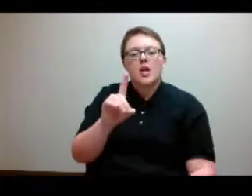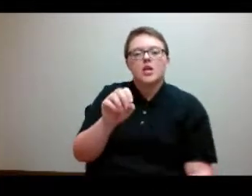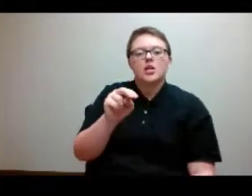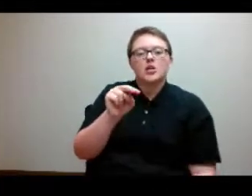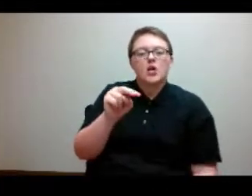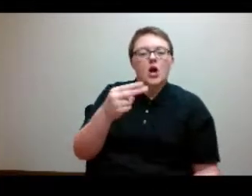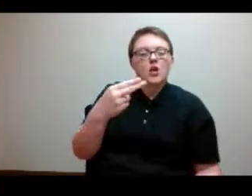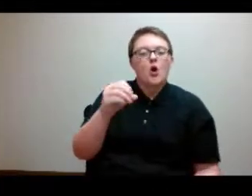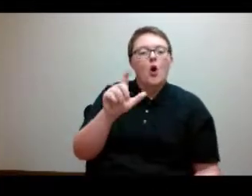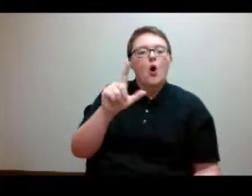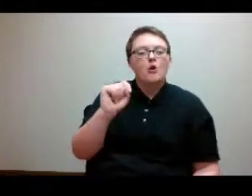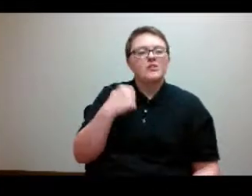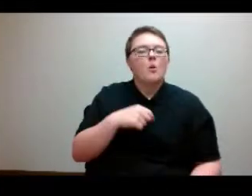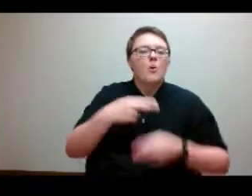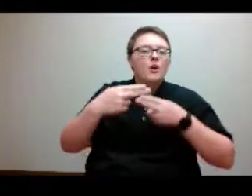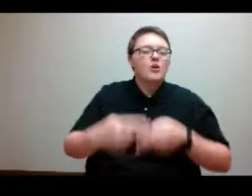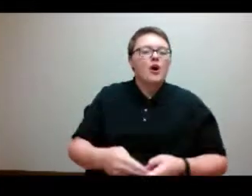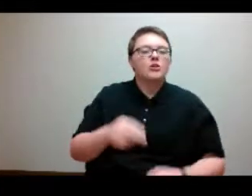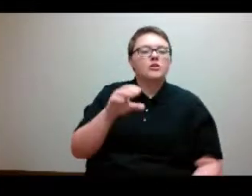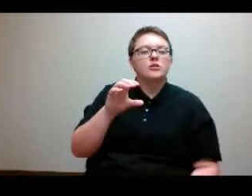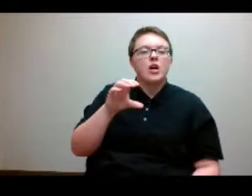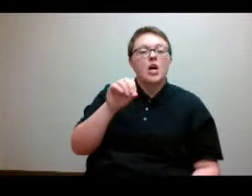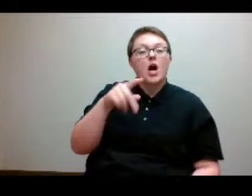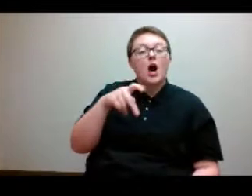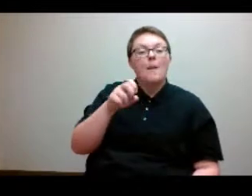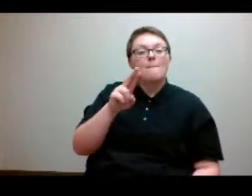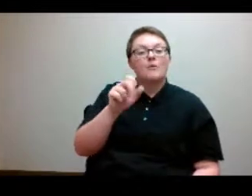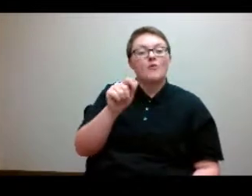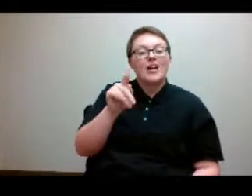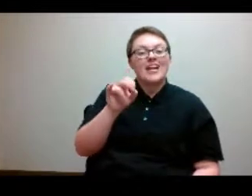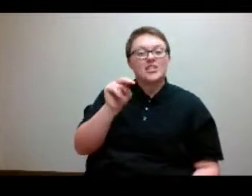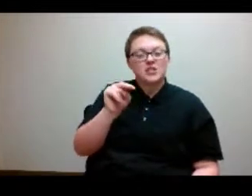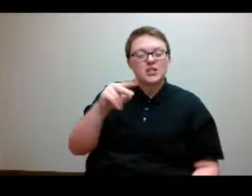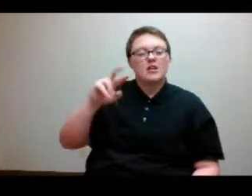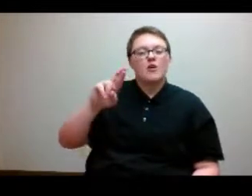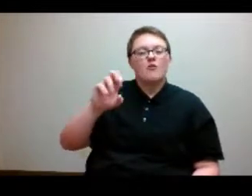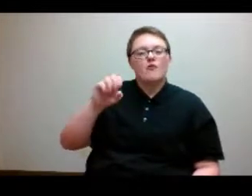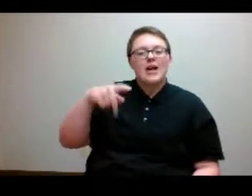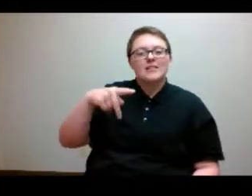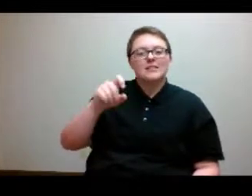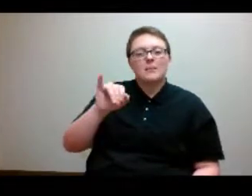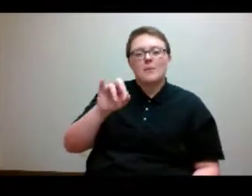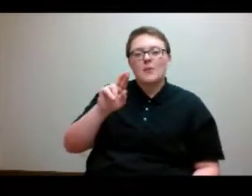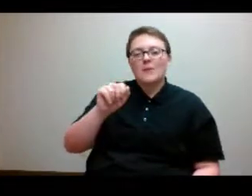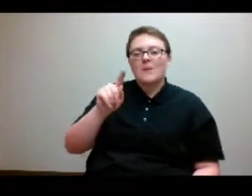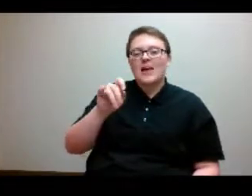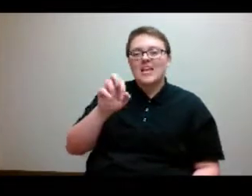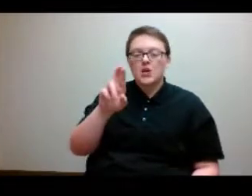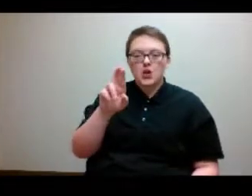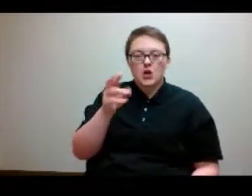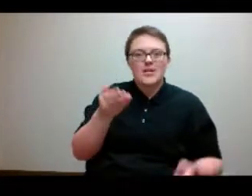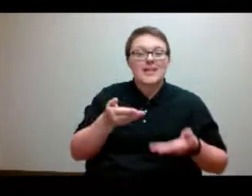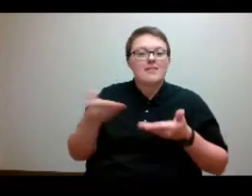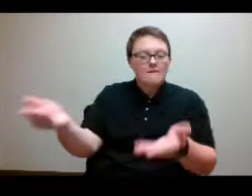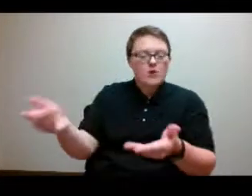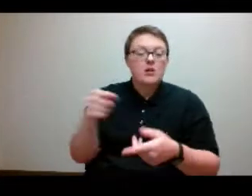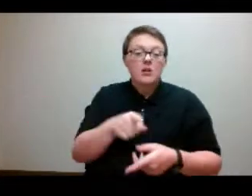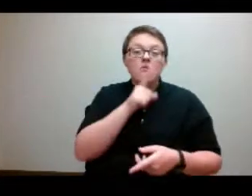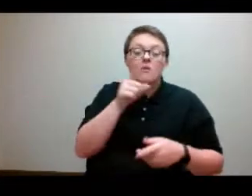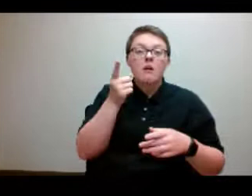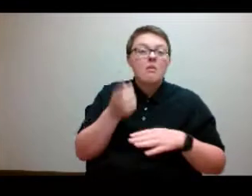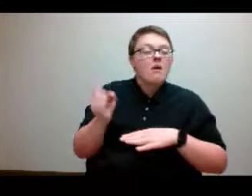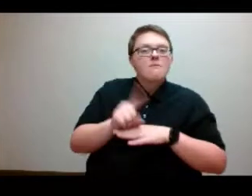calling Operation Respirator Delivery. Don Holt stepped up in big response to the COVID-19 and collaborated with